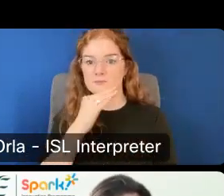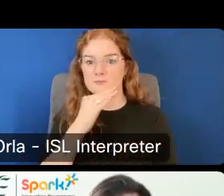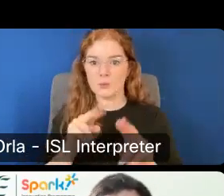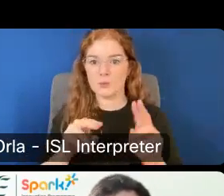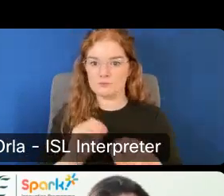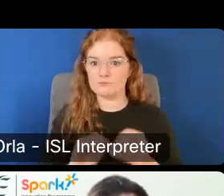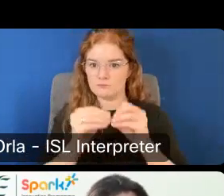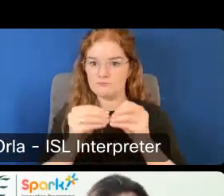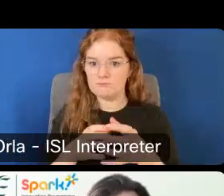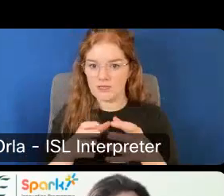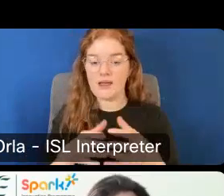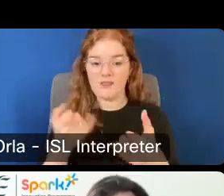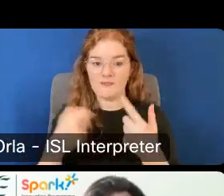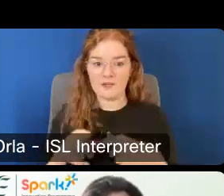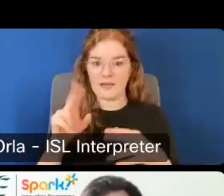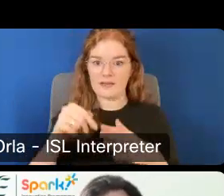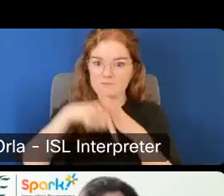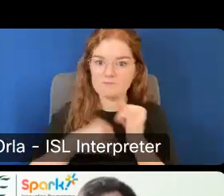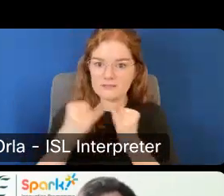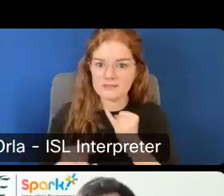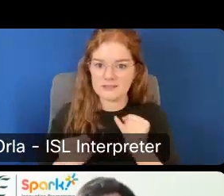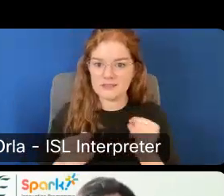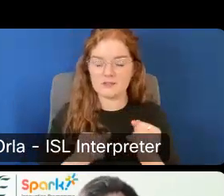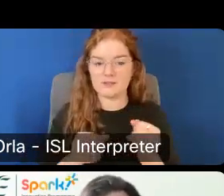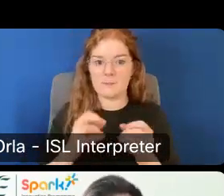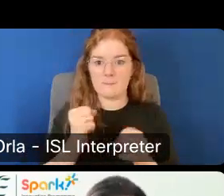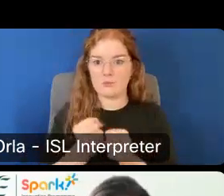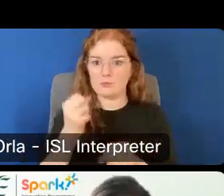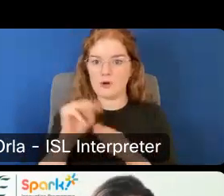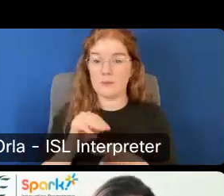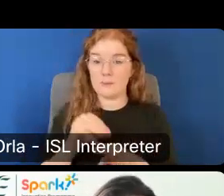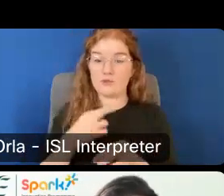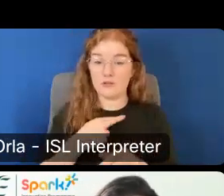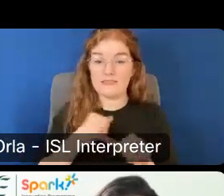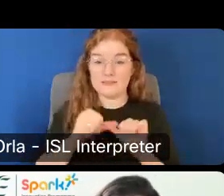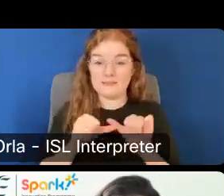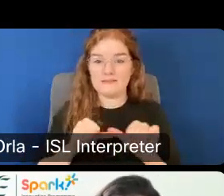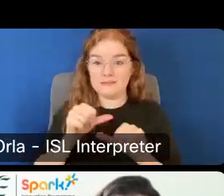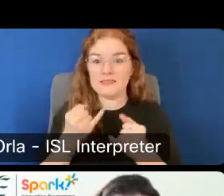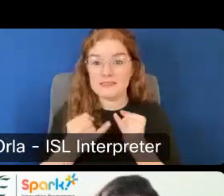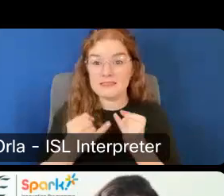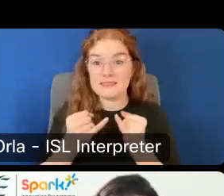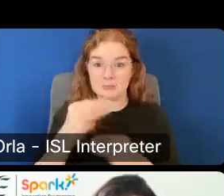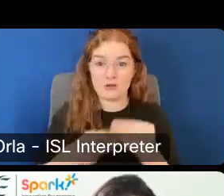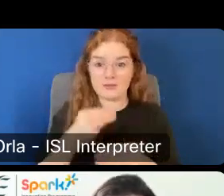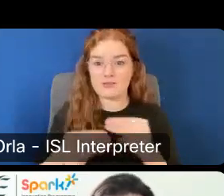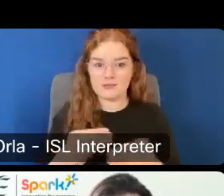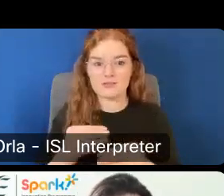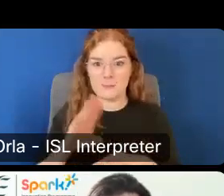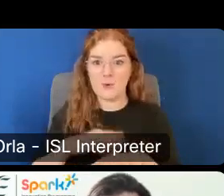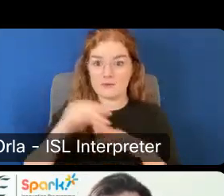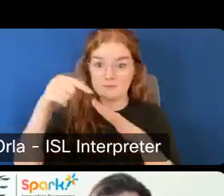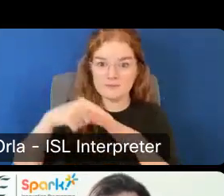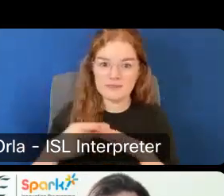insights that redefine the problem. So like I said, it's a really iterative process that goes further and further into the